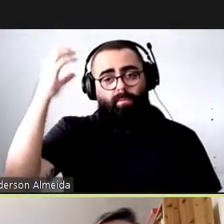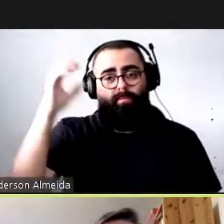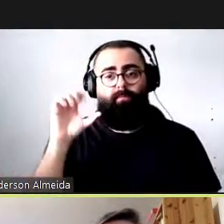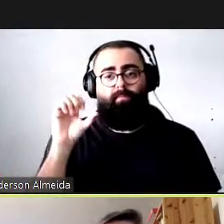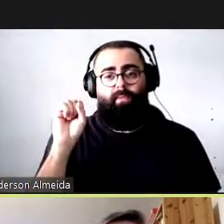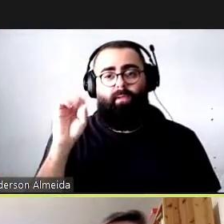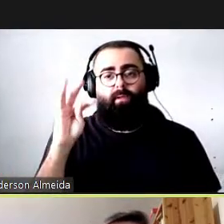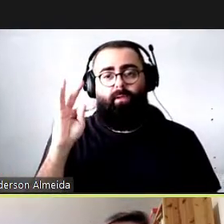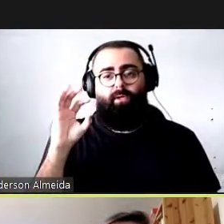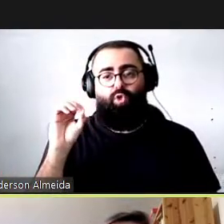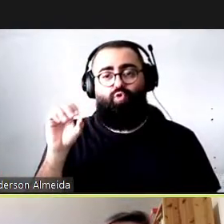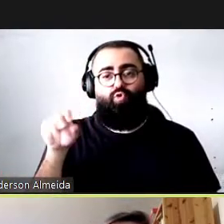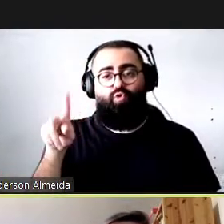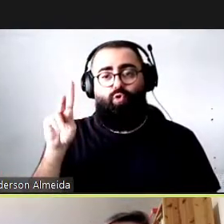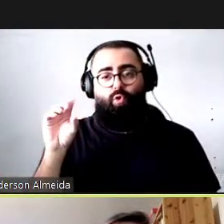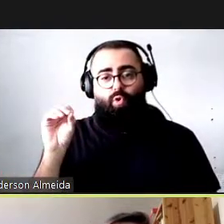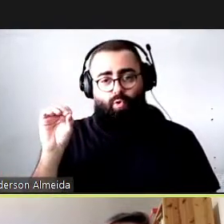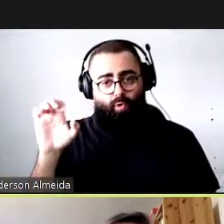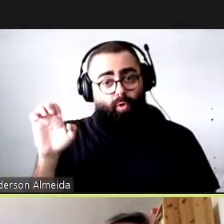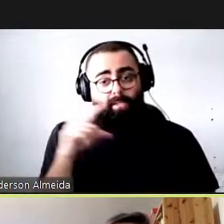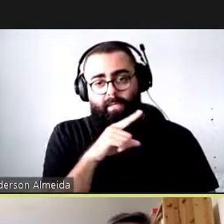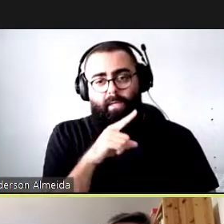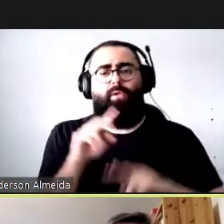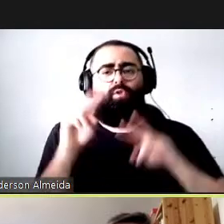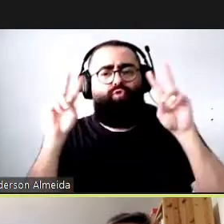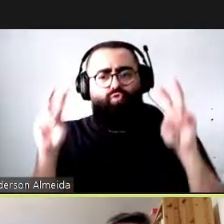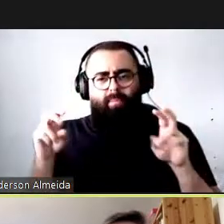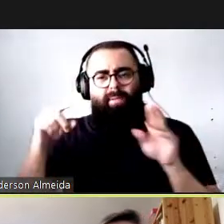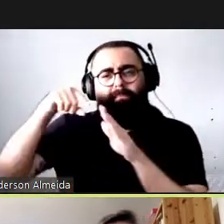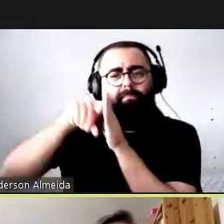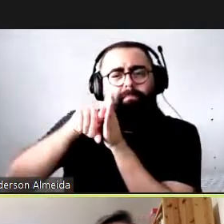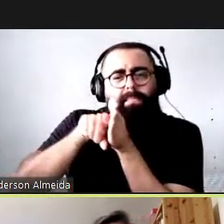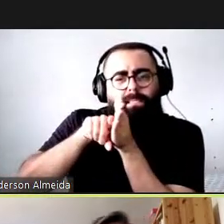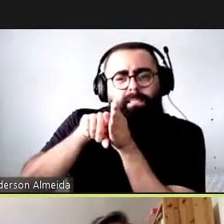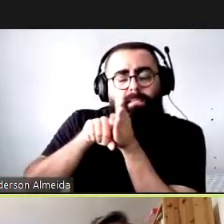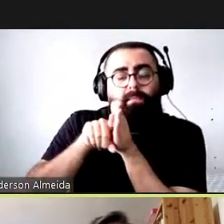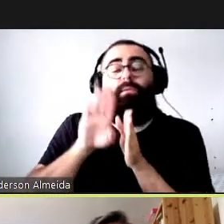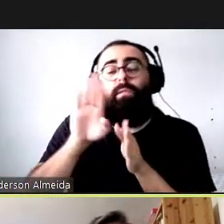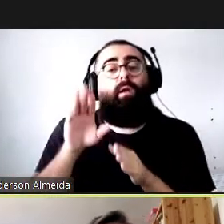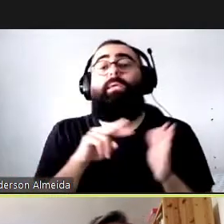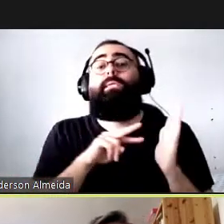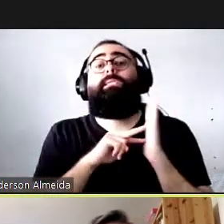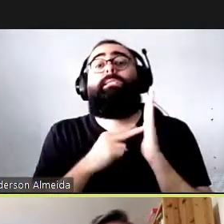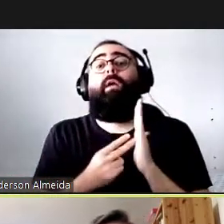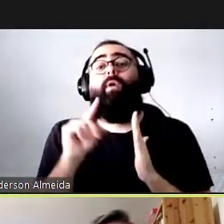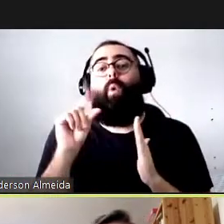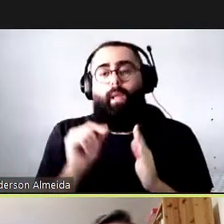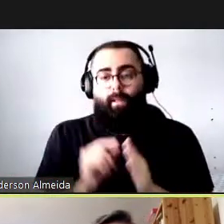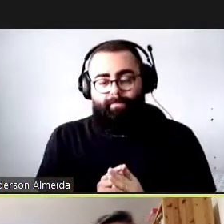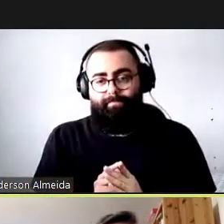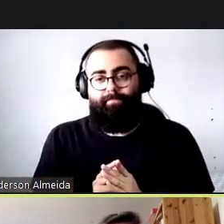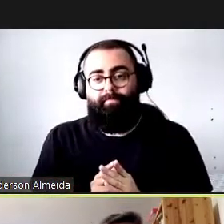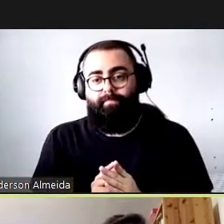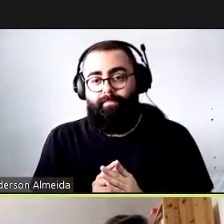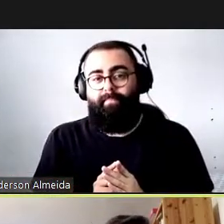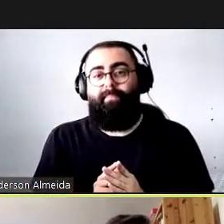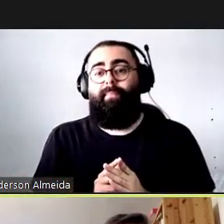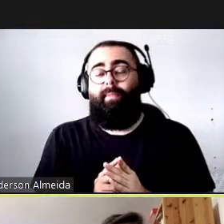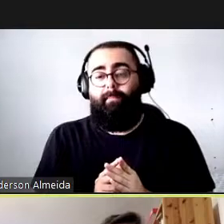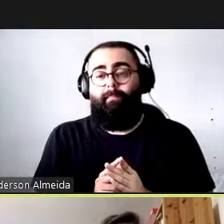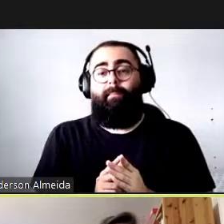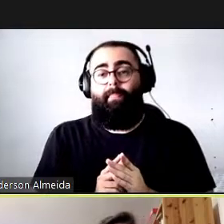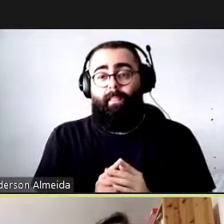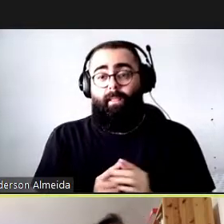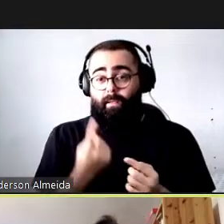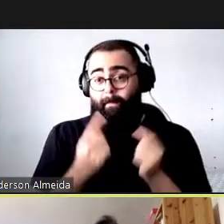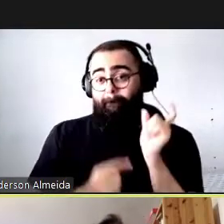phonological parameters, meaning the minimal units, minimal structural